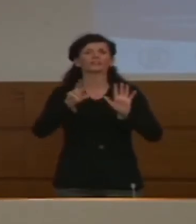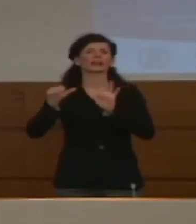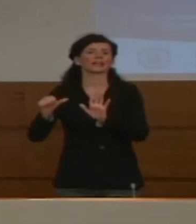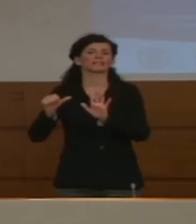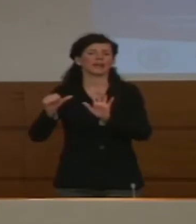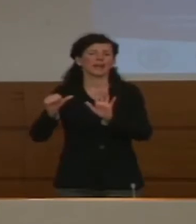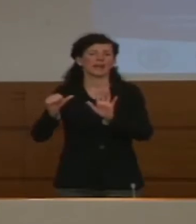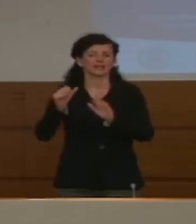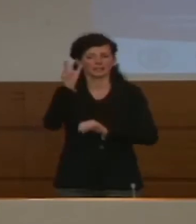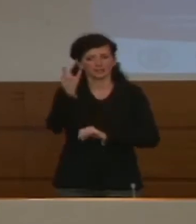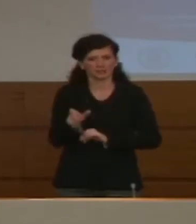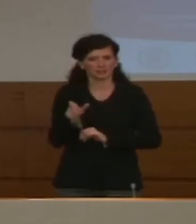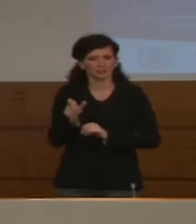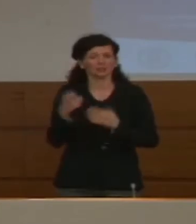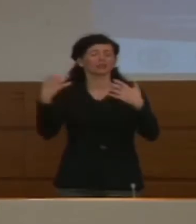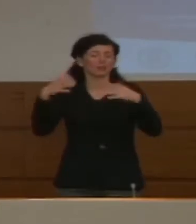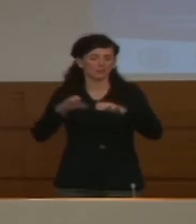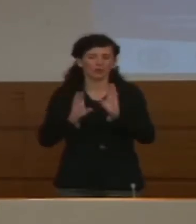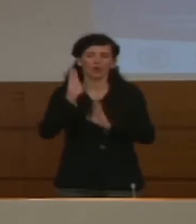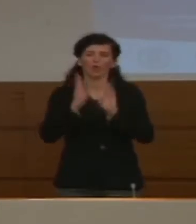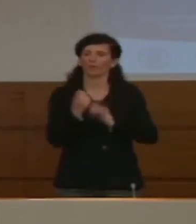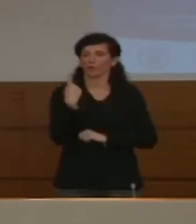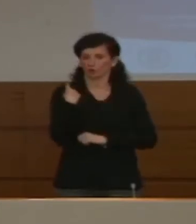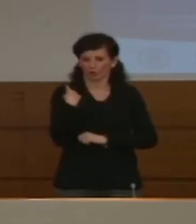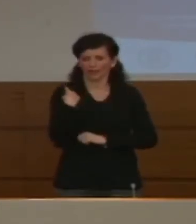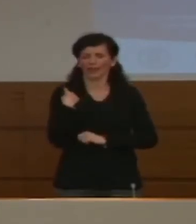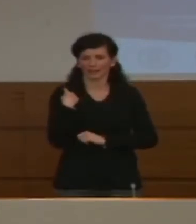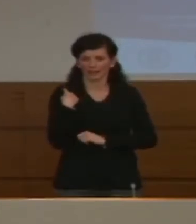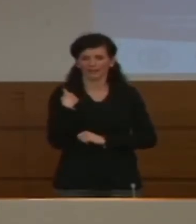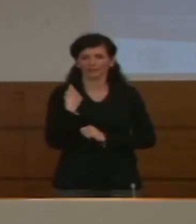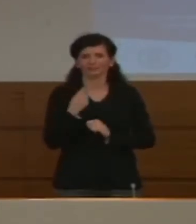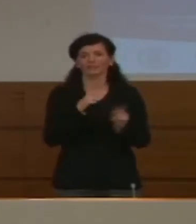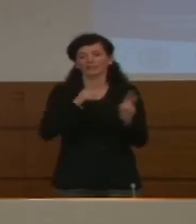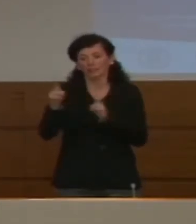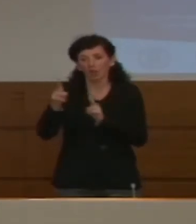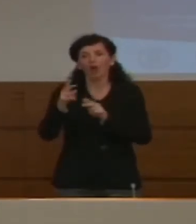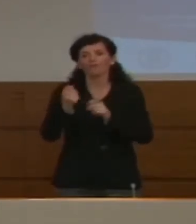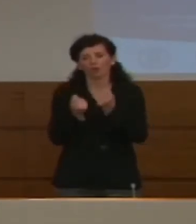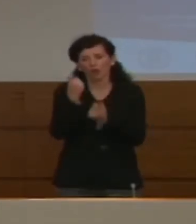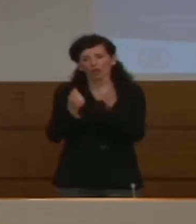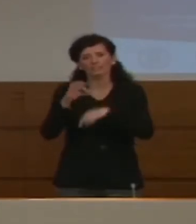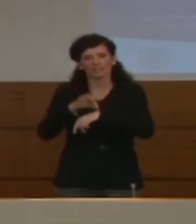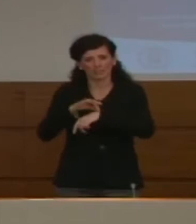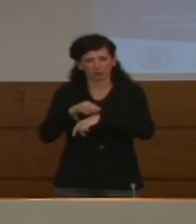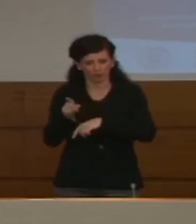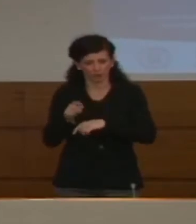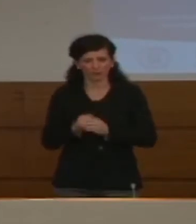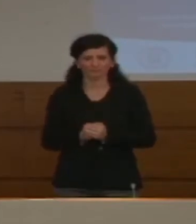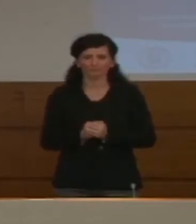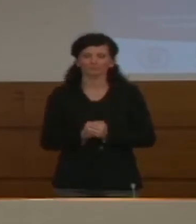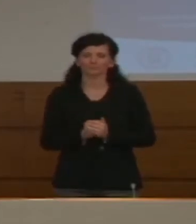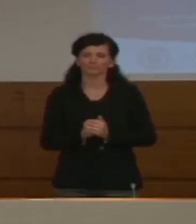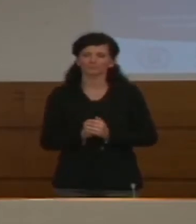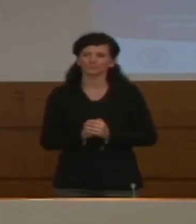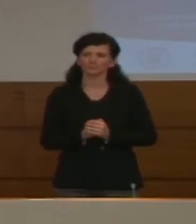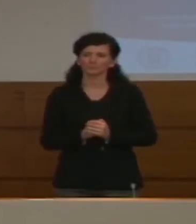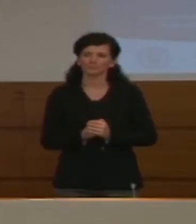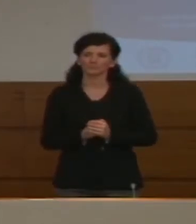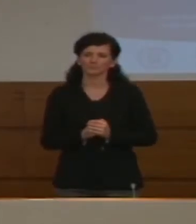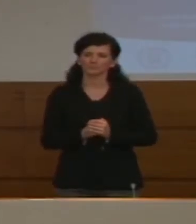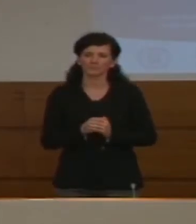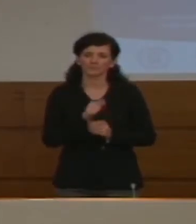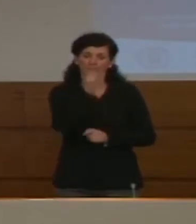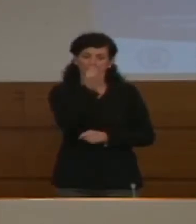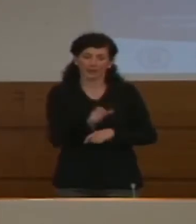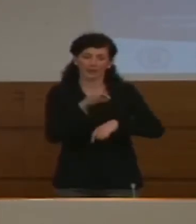Most patients with coronavirus are in isolation without symptoms, or with light symptoms, and the total number of isolated